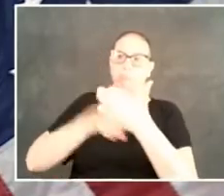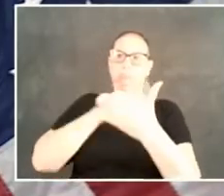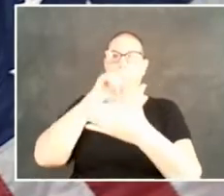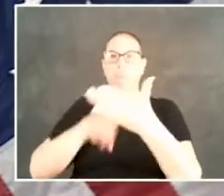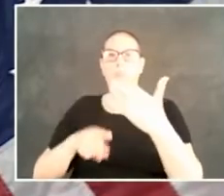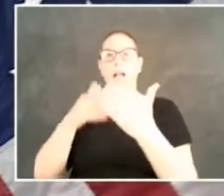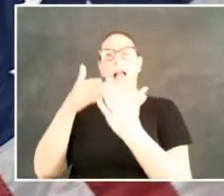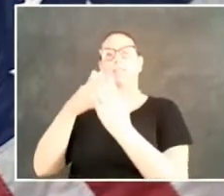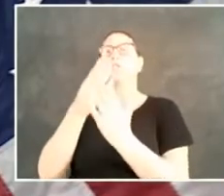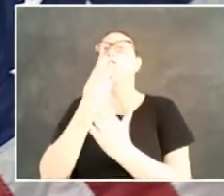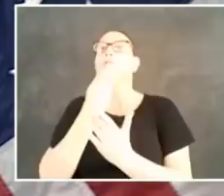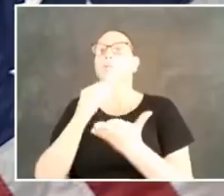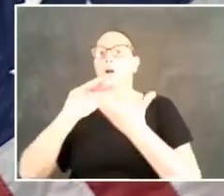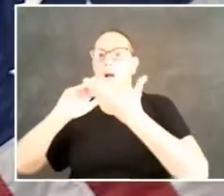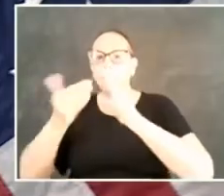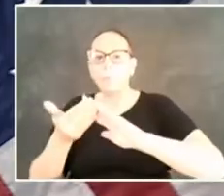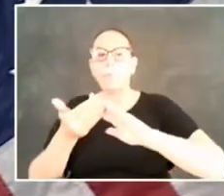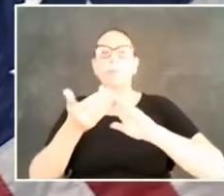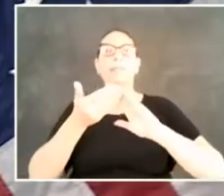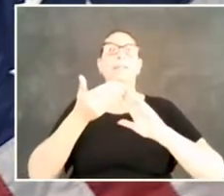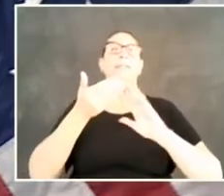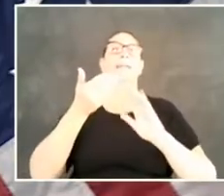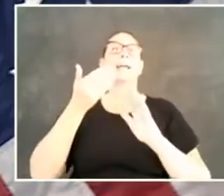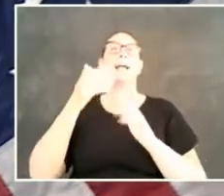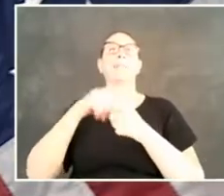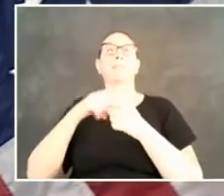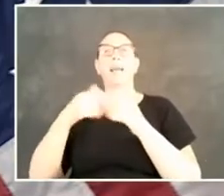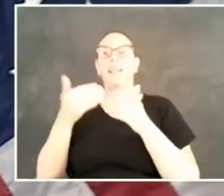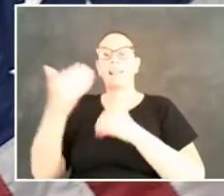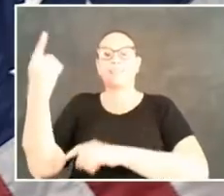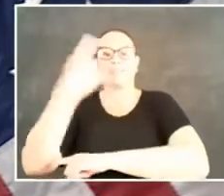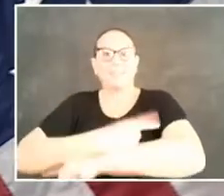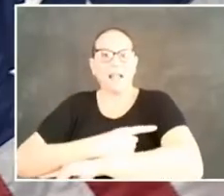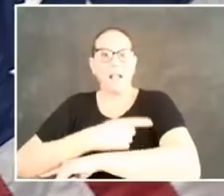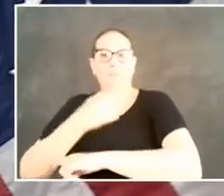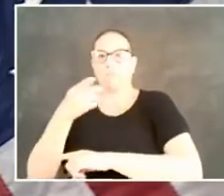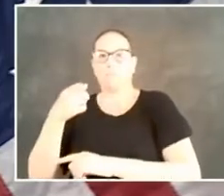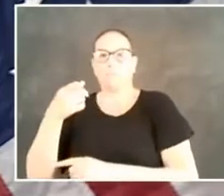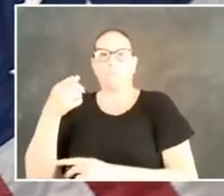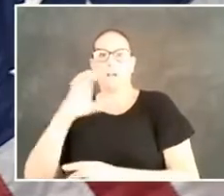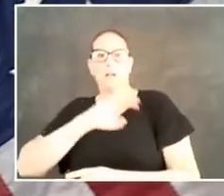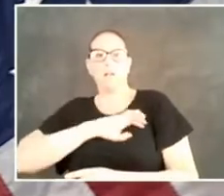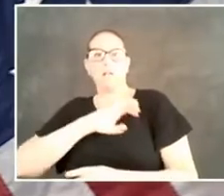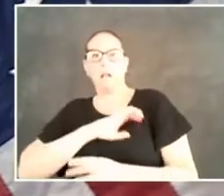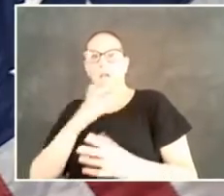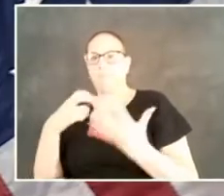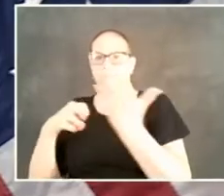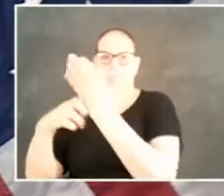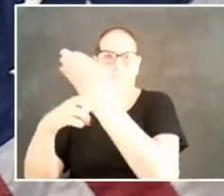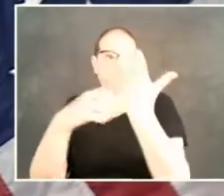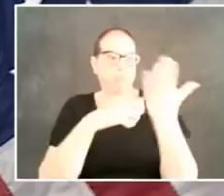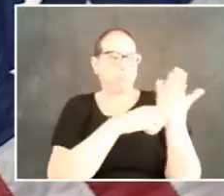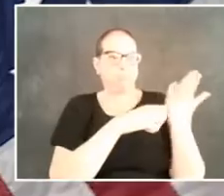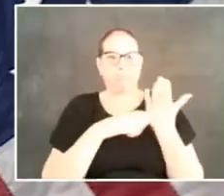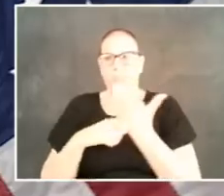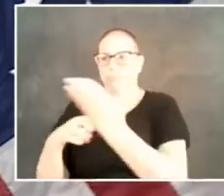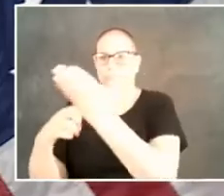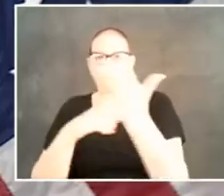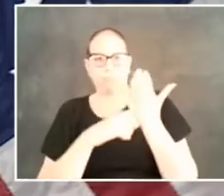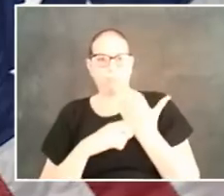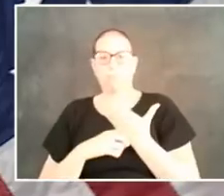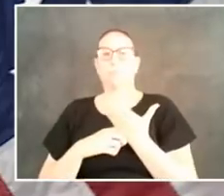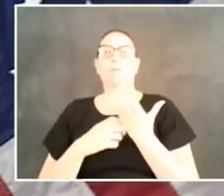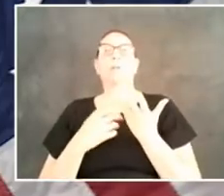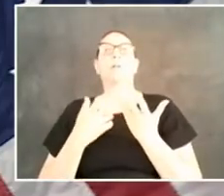people who got the tickets the next day were just a bunch of individuals out in the street. Yesterday, there were many images of jam-packed parks in the city, people not wearing masks. You had no